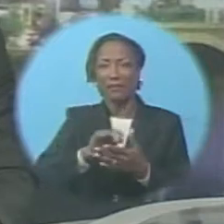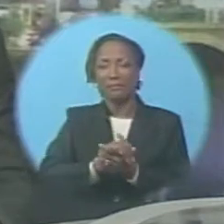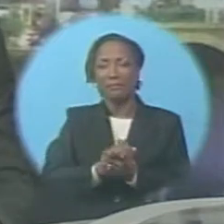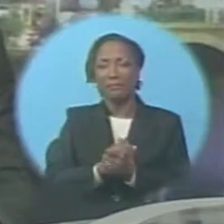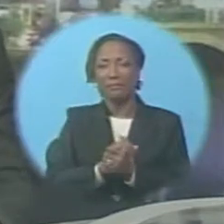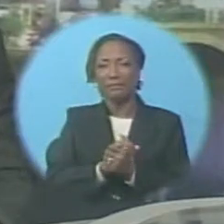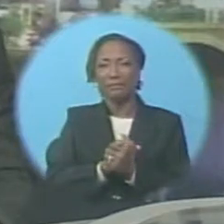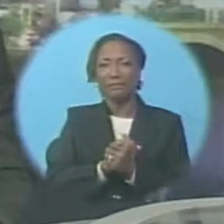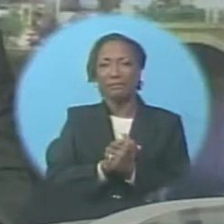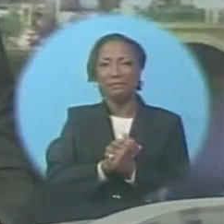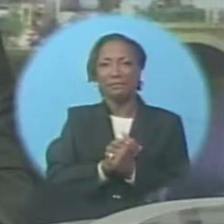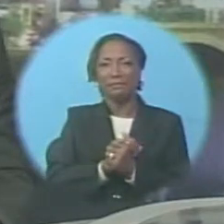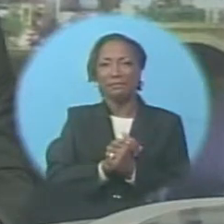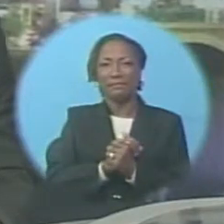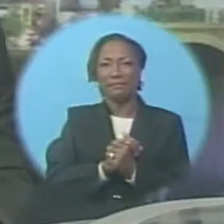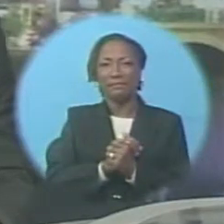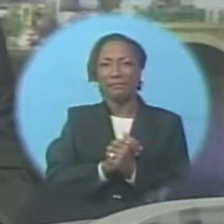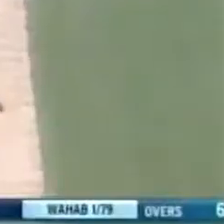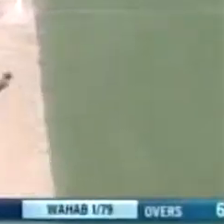highlights.